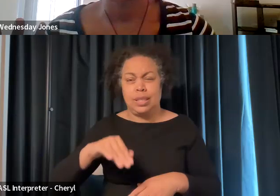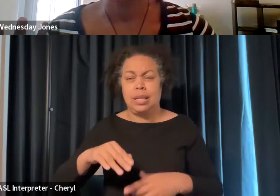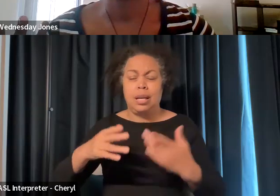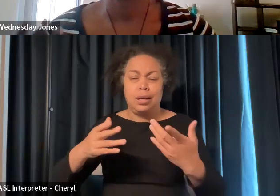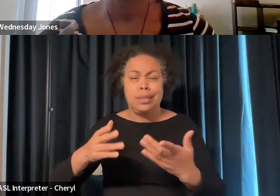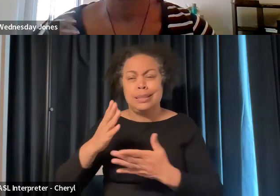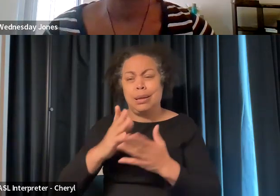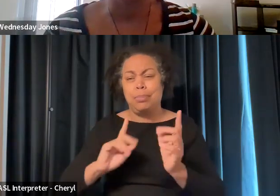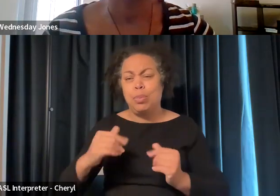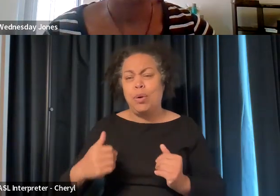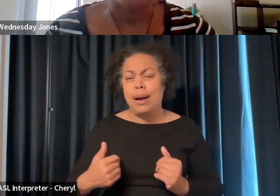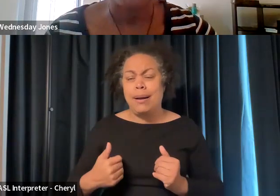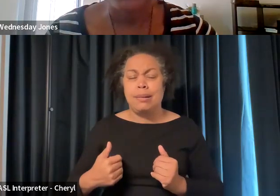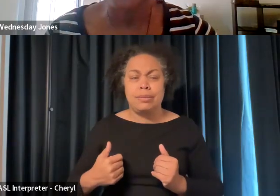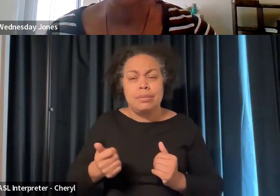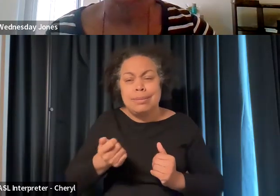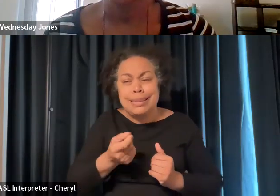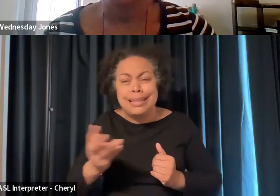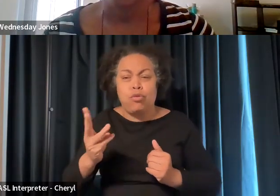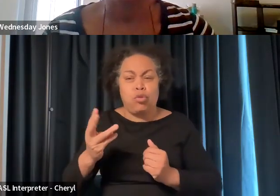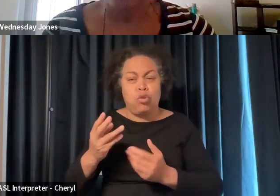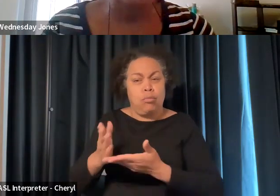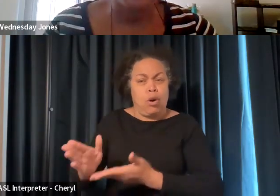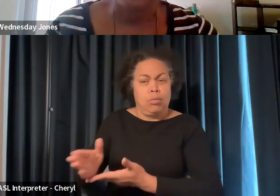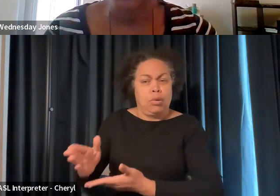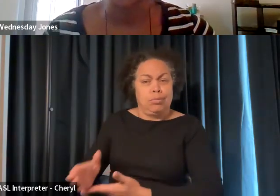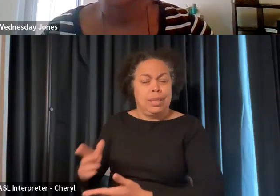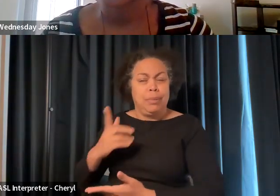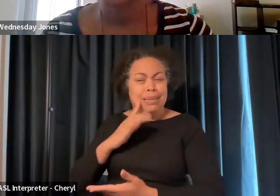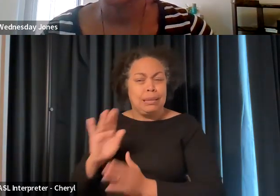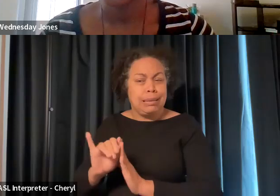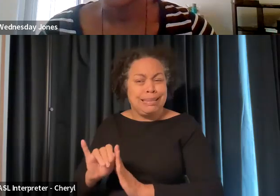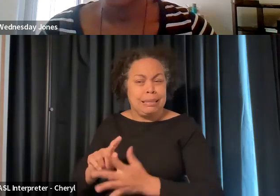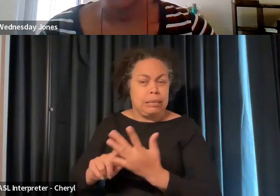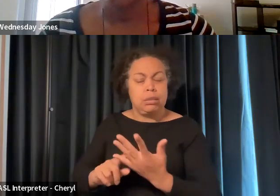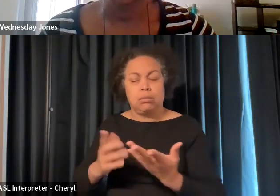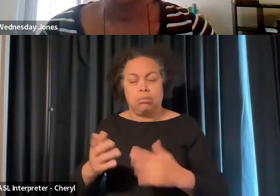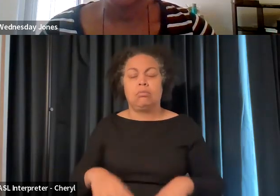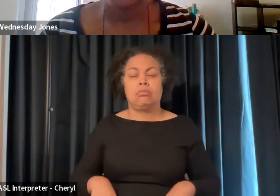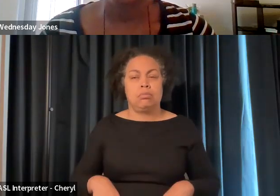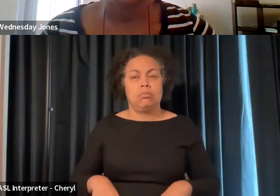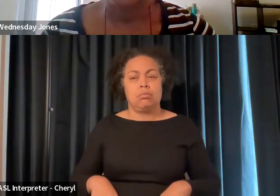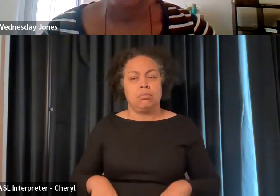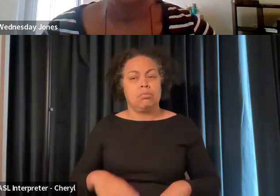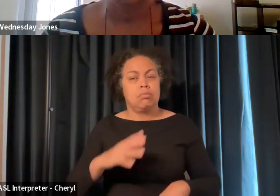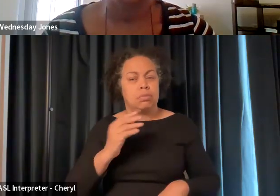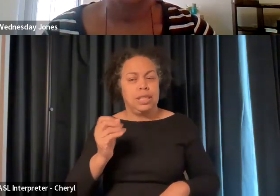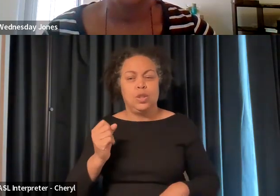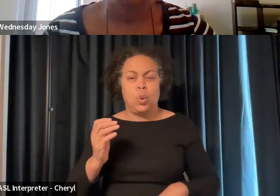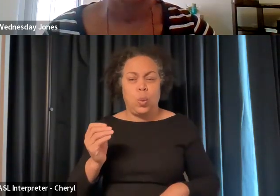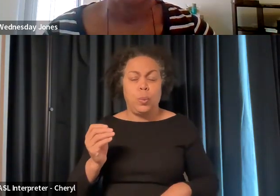have multiple marginalizations, or a combination of things I listed. And so